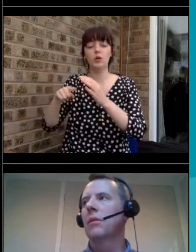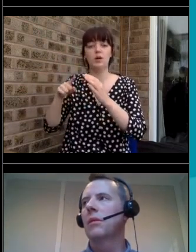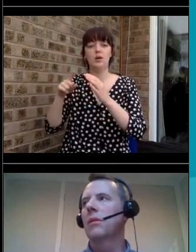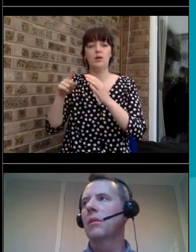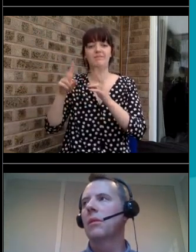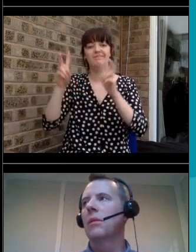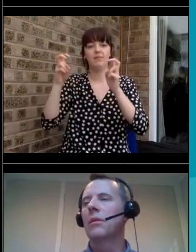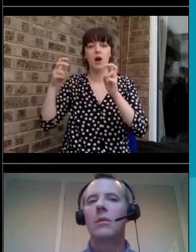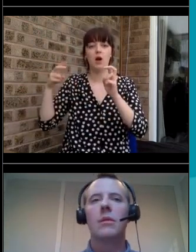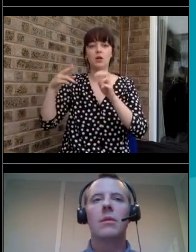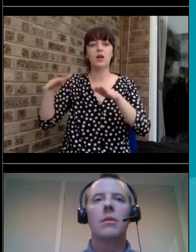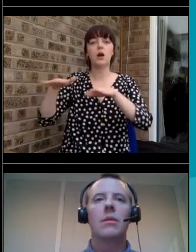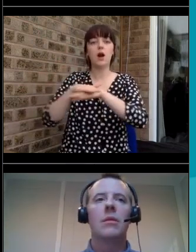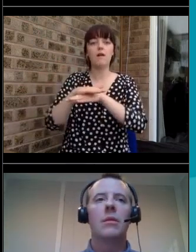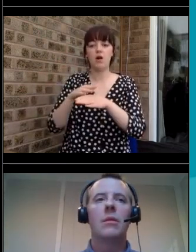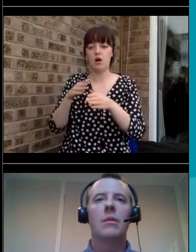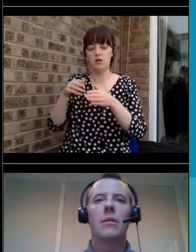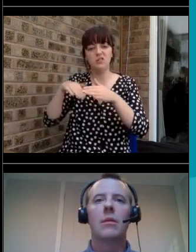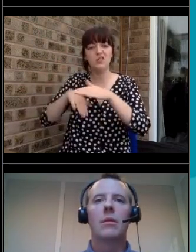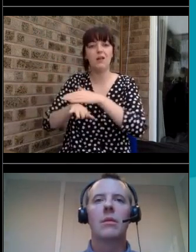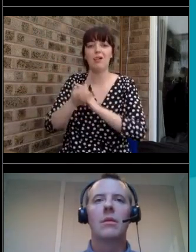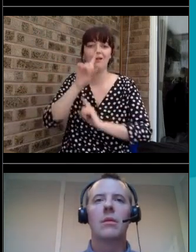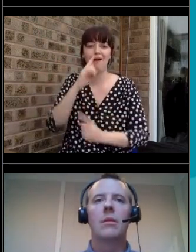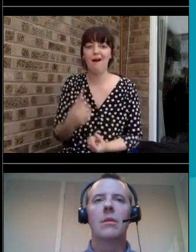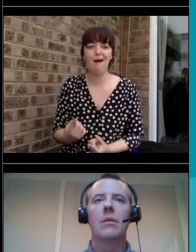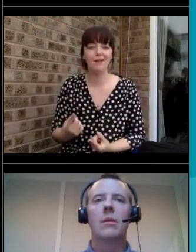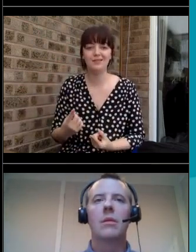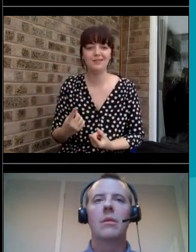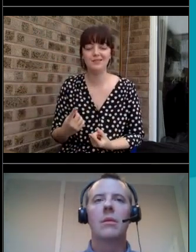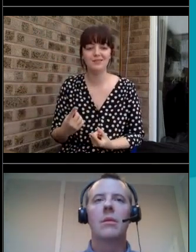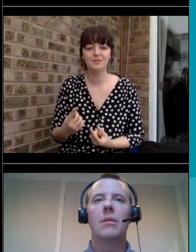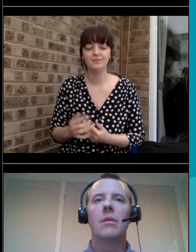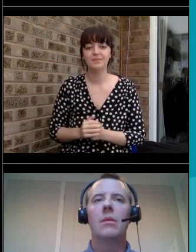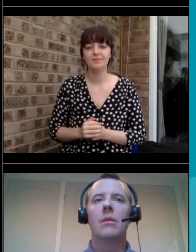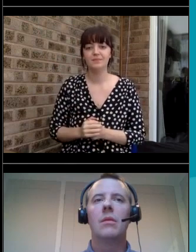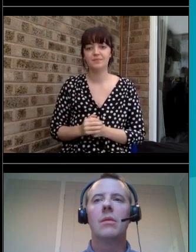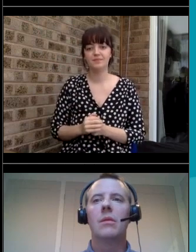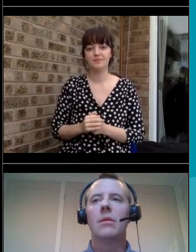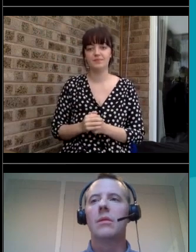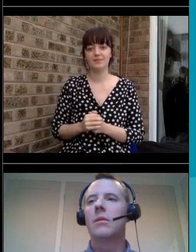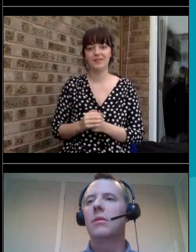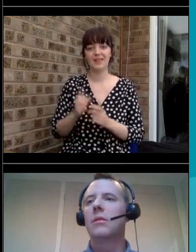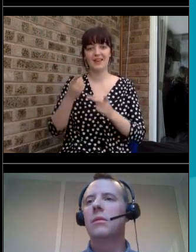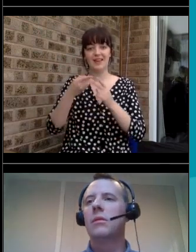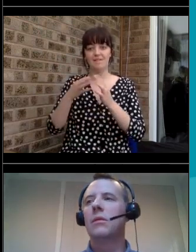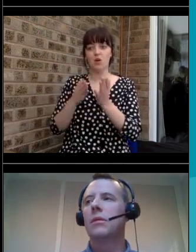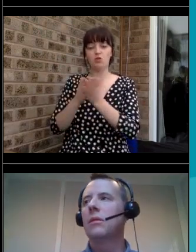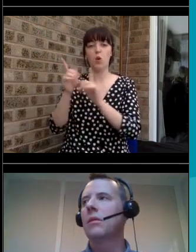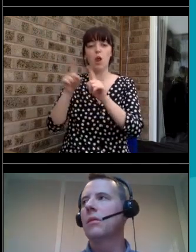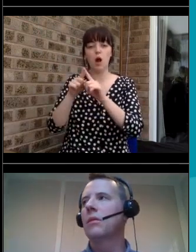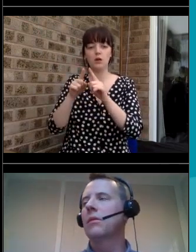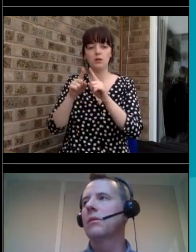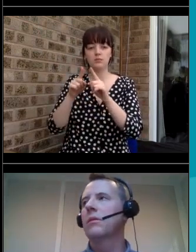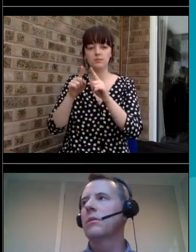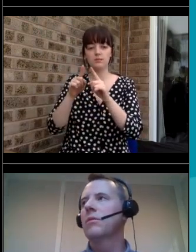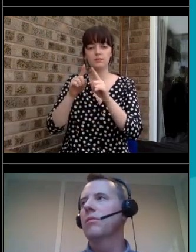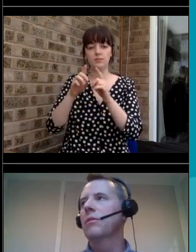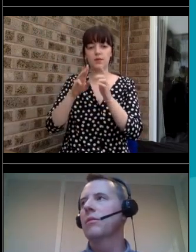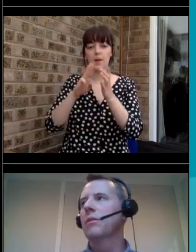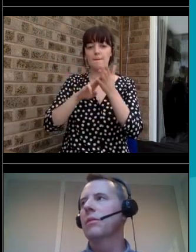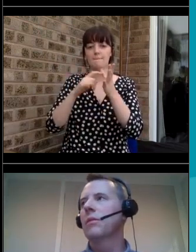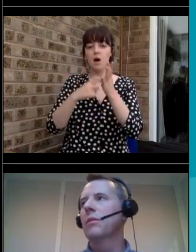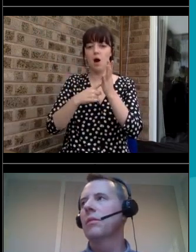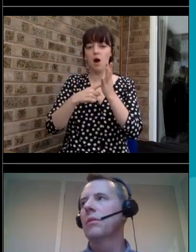actual road. It's also, I mean, if you're going through somewhere like the Mar Dyke, it would create environmental issues as